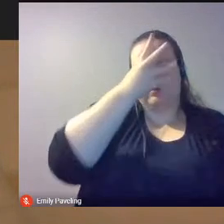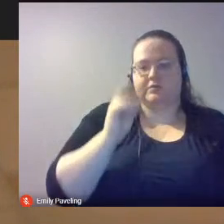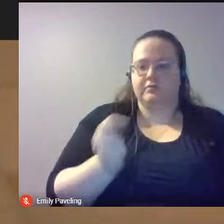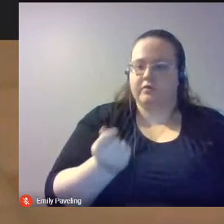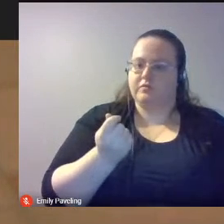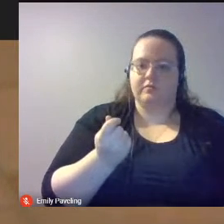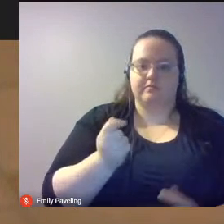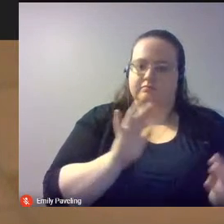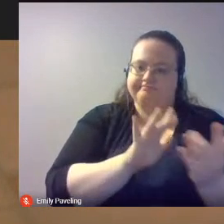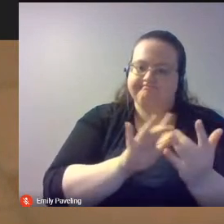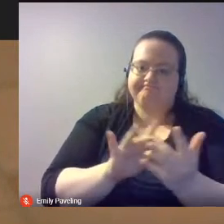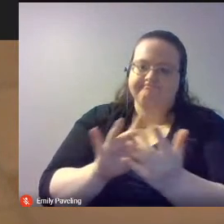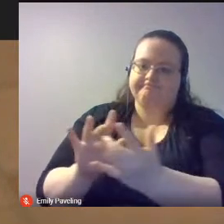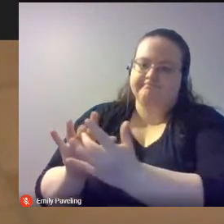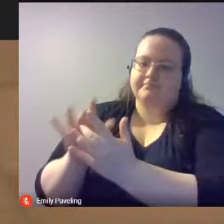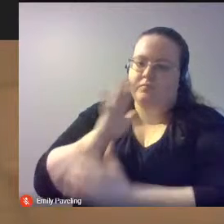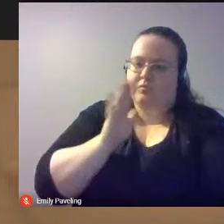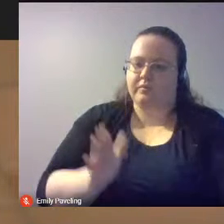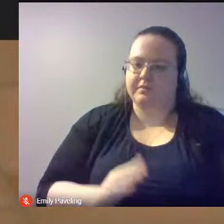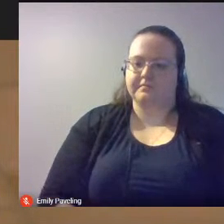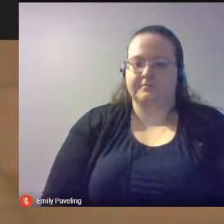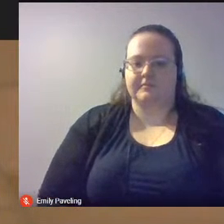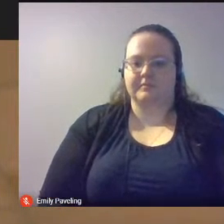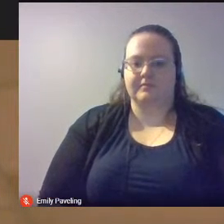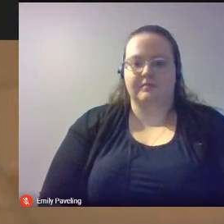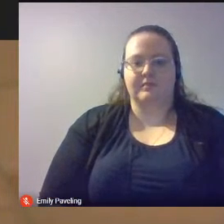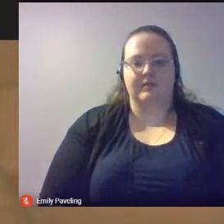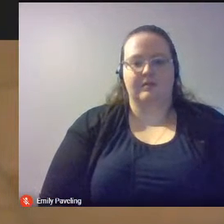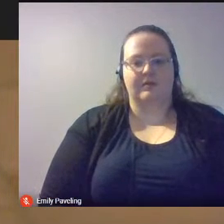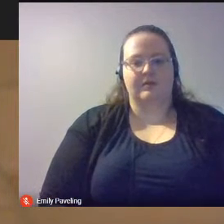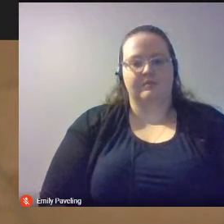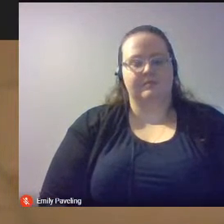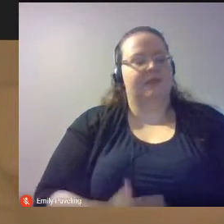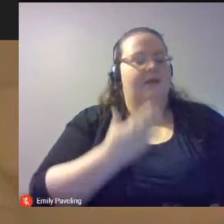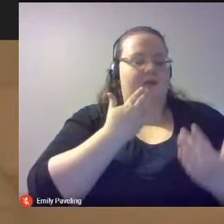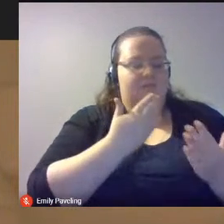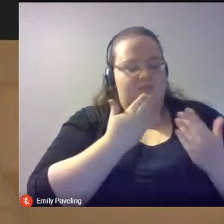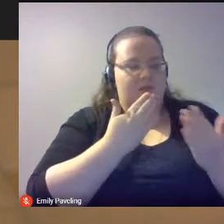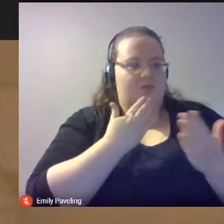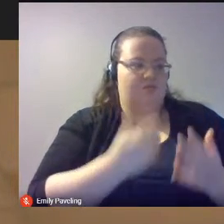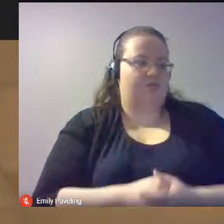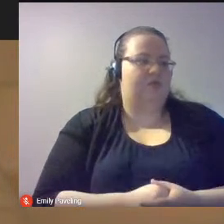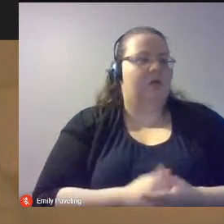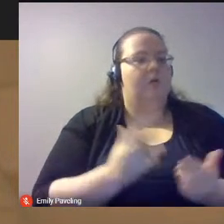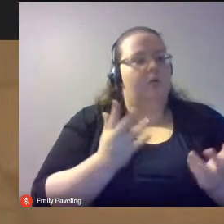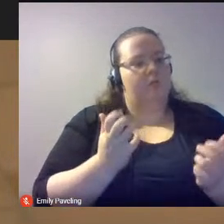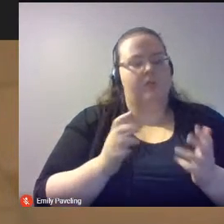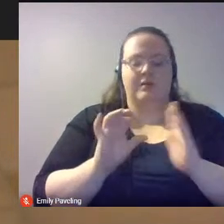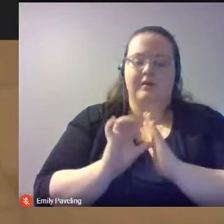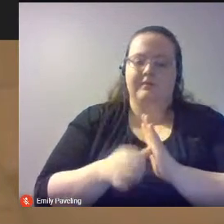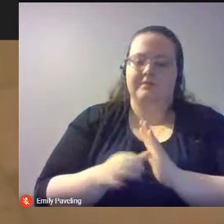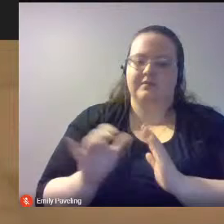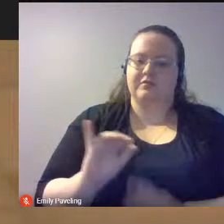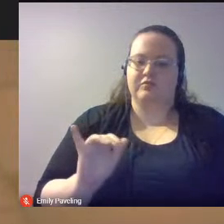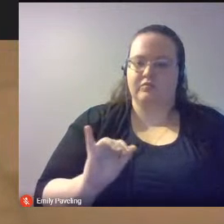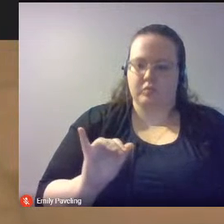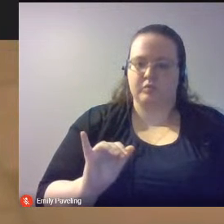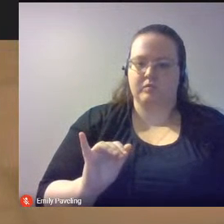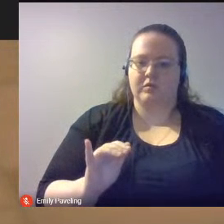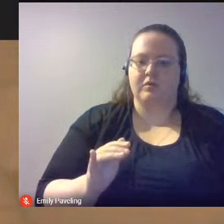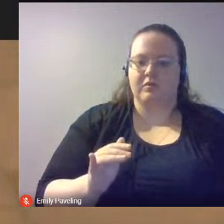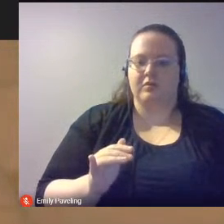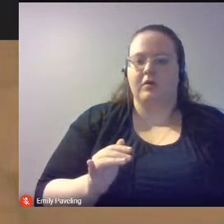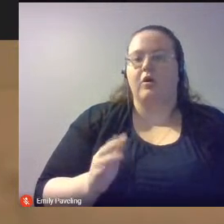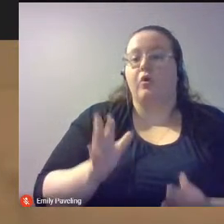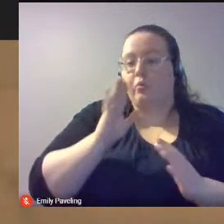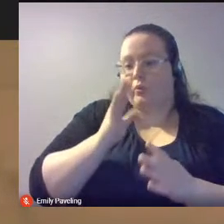Thanks for that response, Dr. Meghani. And just so our families who are tuning in tonight know, before we close tonight, we're going to review